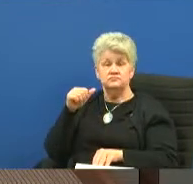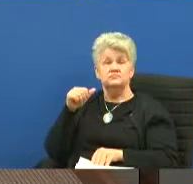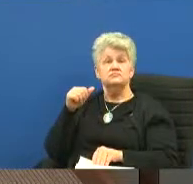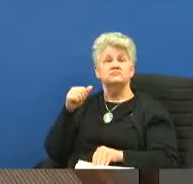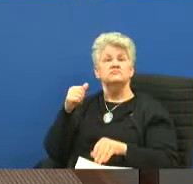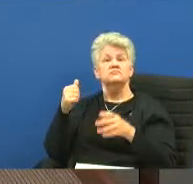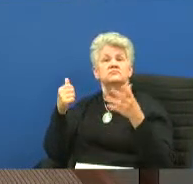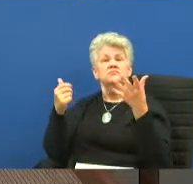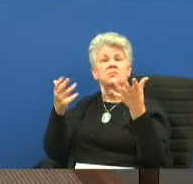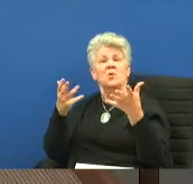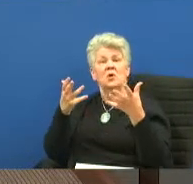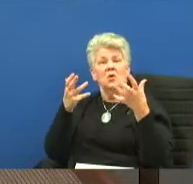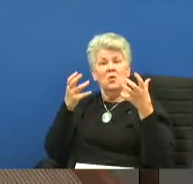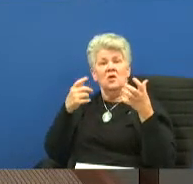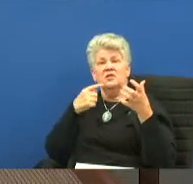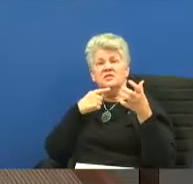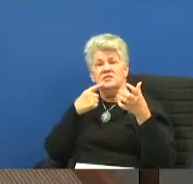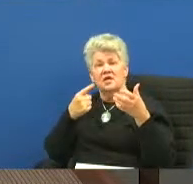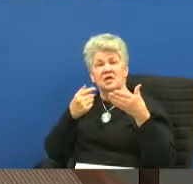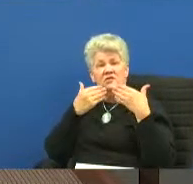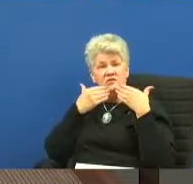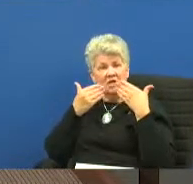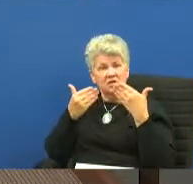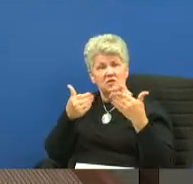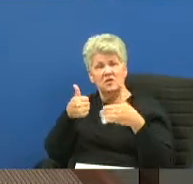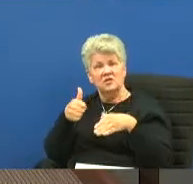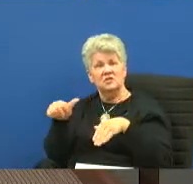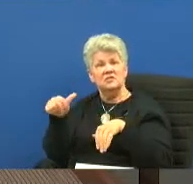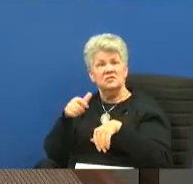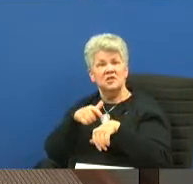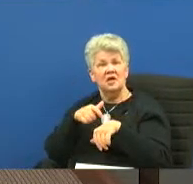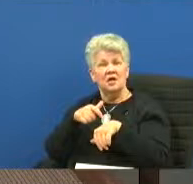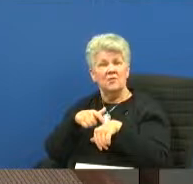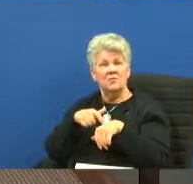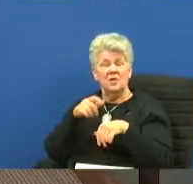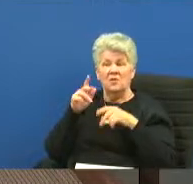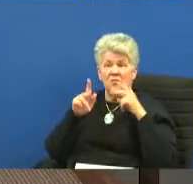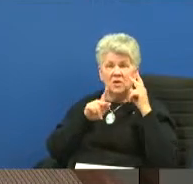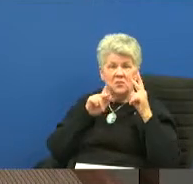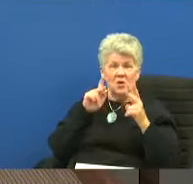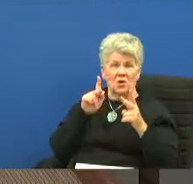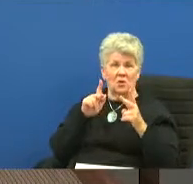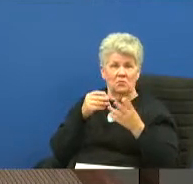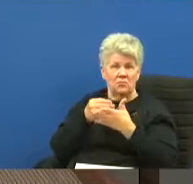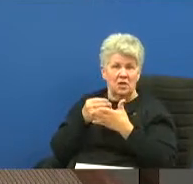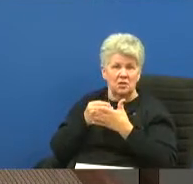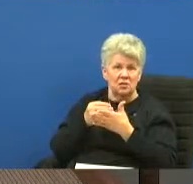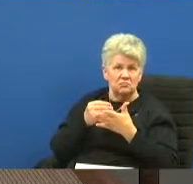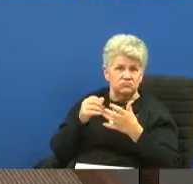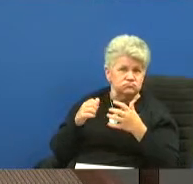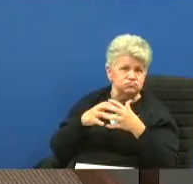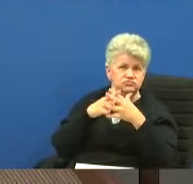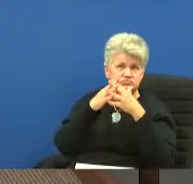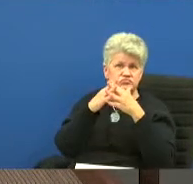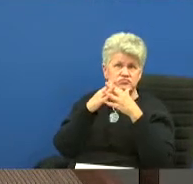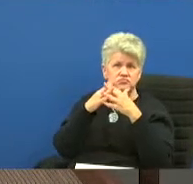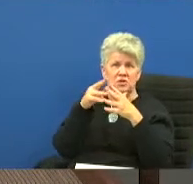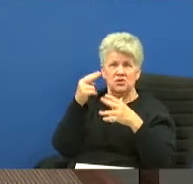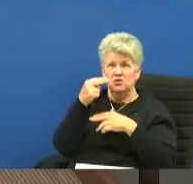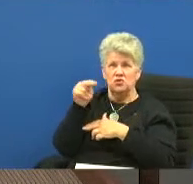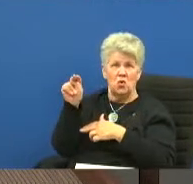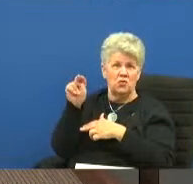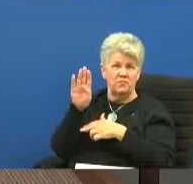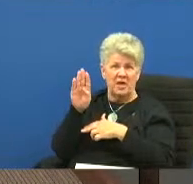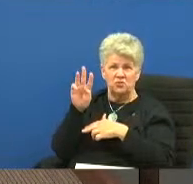personal point of privilege to tell him thank you. Anytime we have investment in North Baton Rouge, his business will survive anywhere. He is a